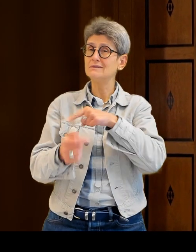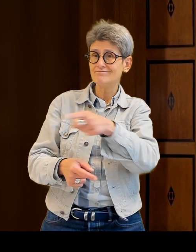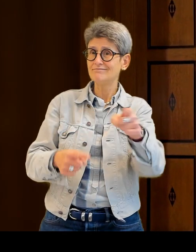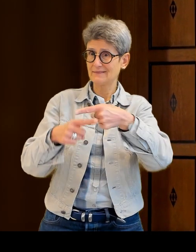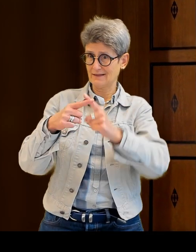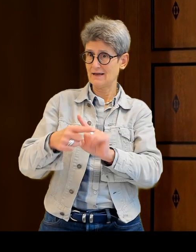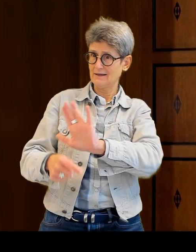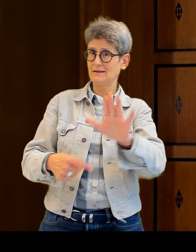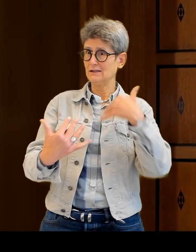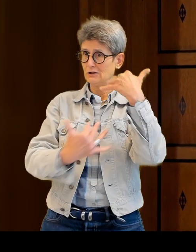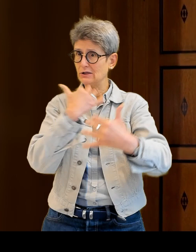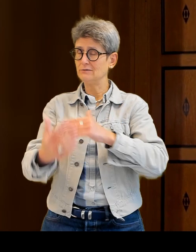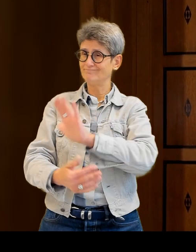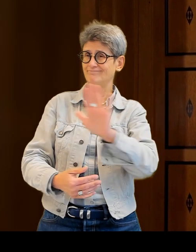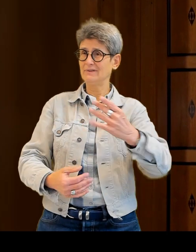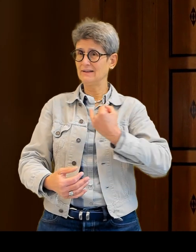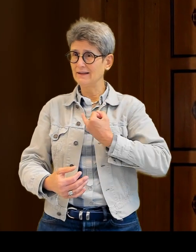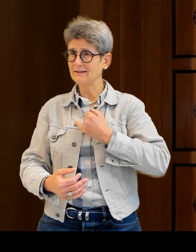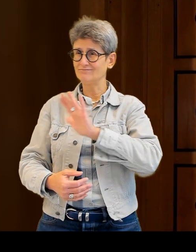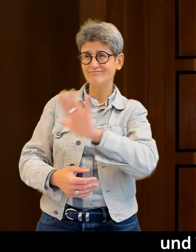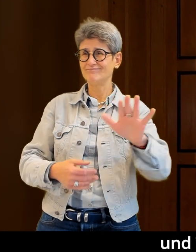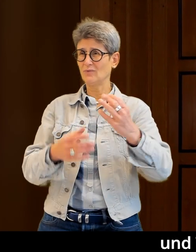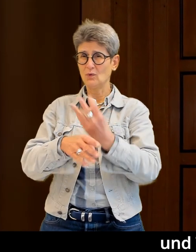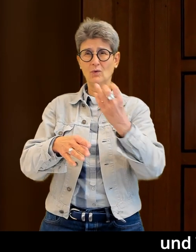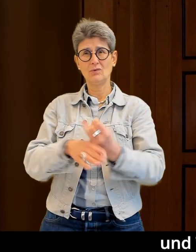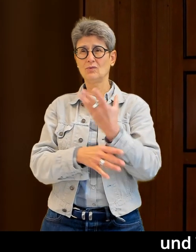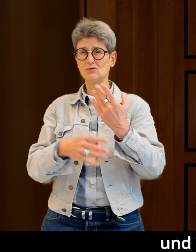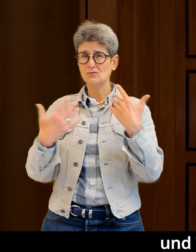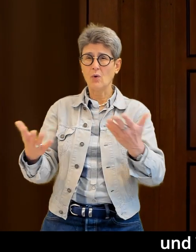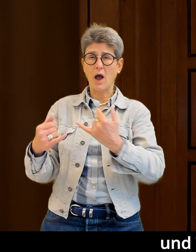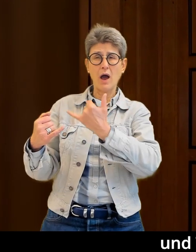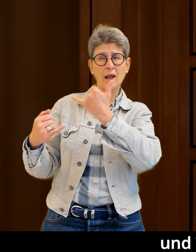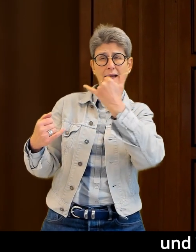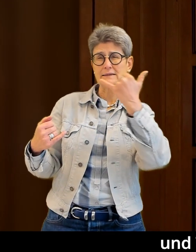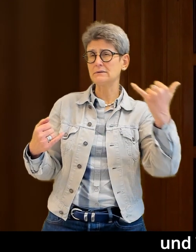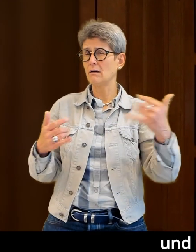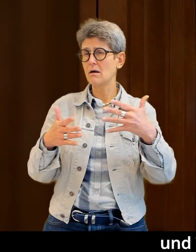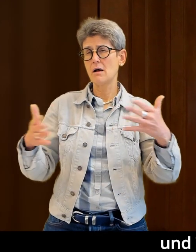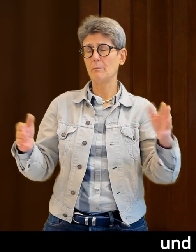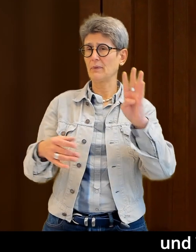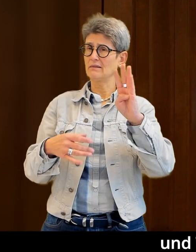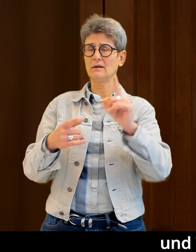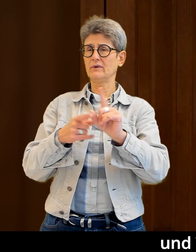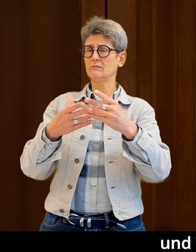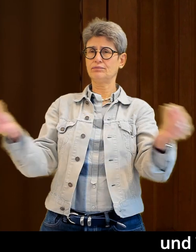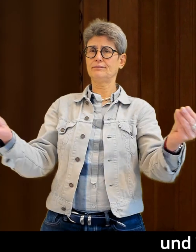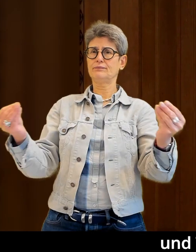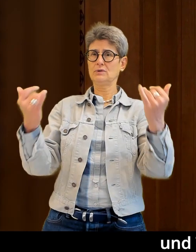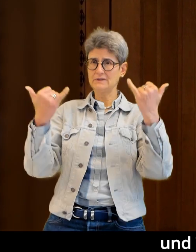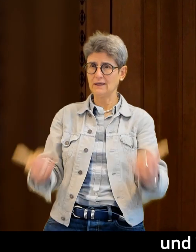is part of their history, part of their identity, and part of their culture that has been away from them